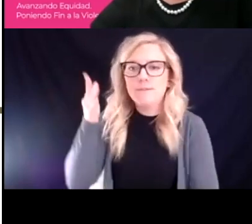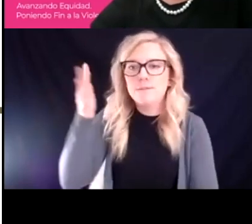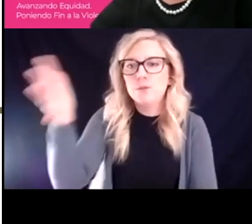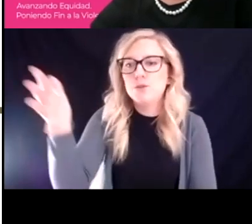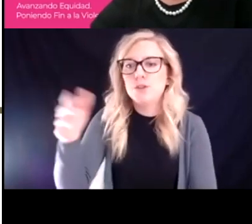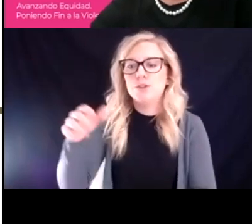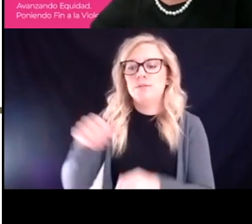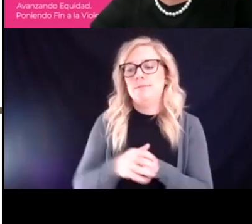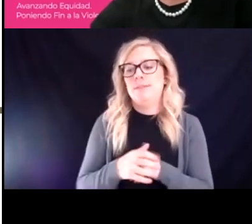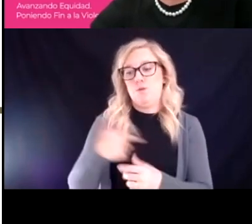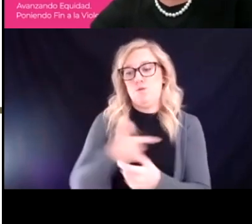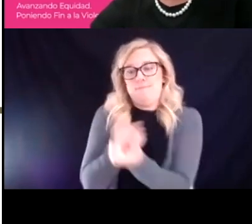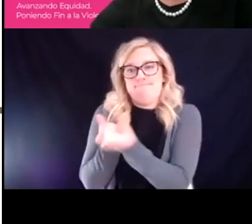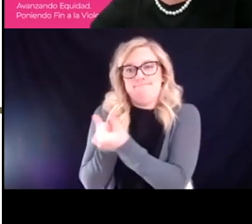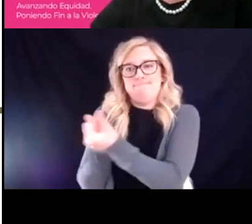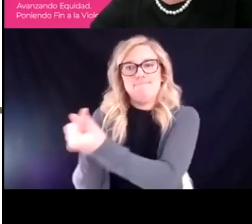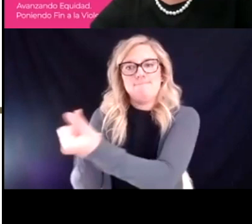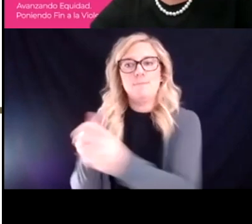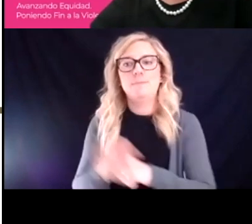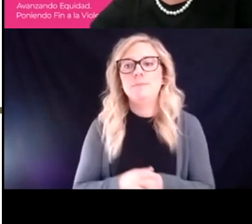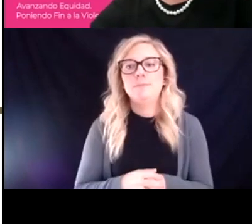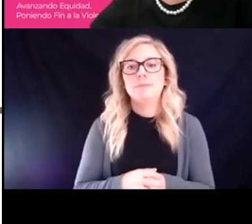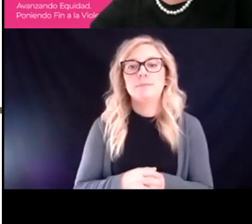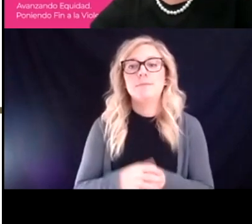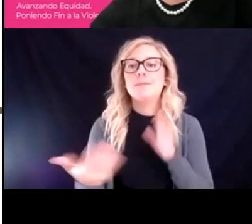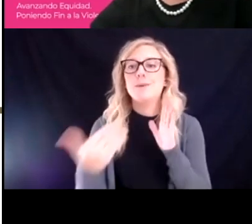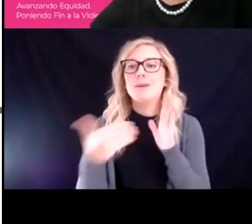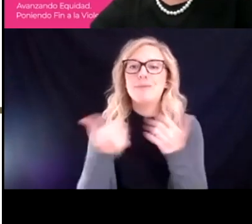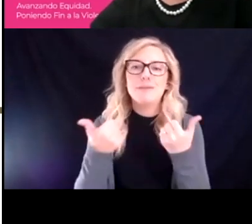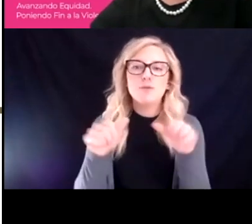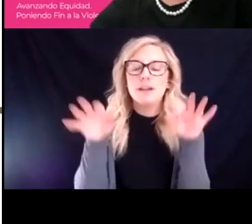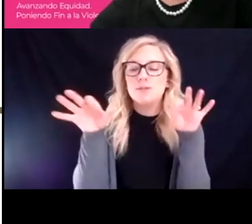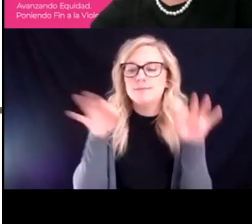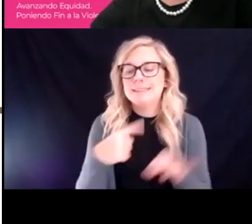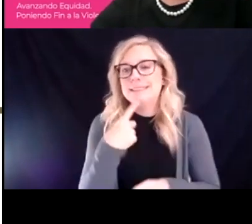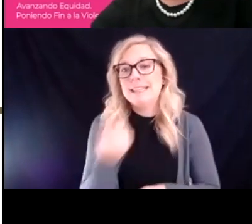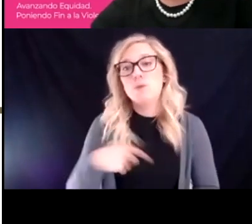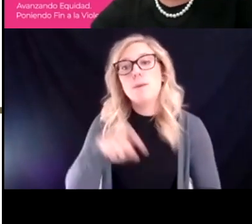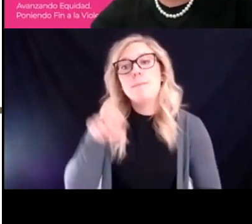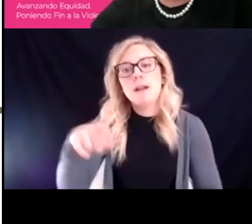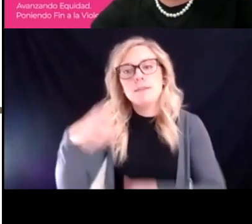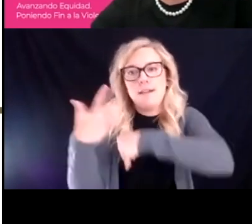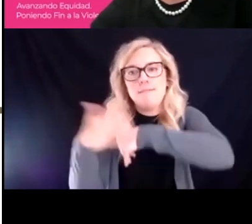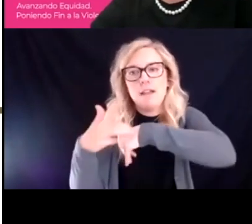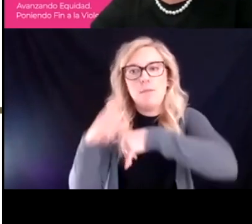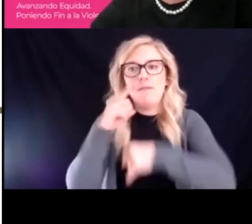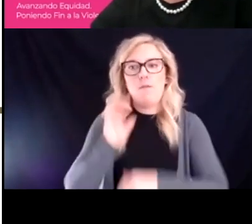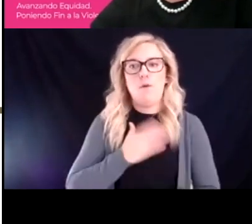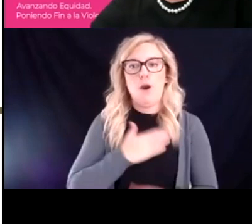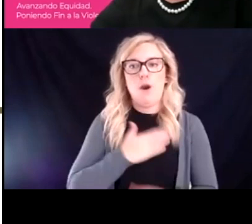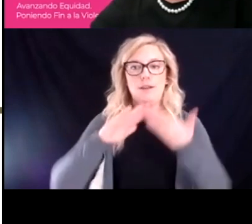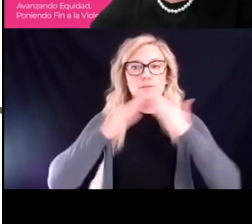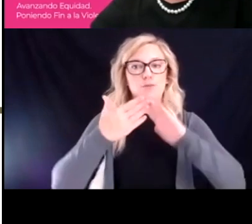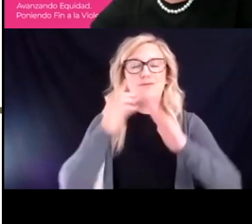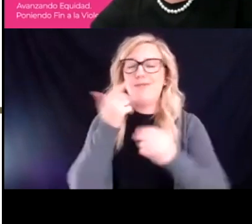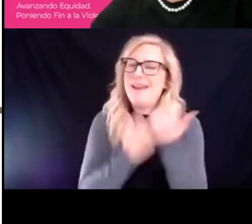help. So once again, what I'm trying to say with this is we have to be available to our community for anybody who